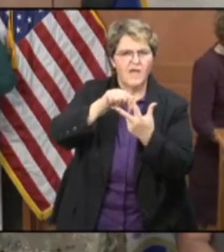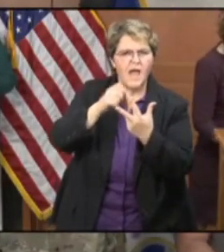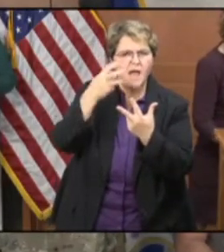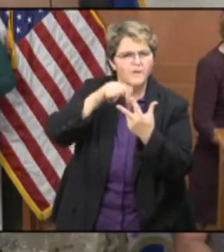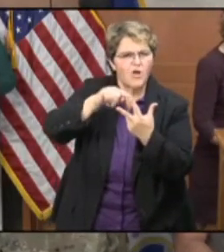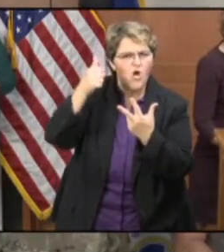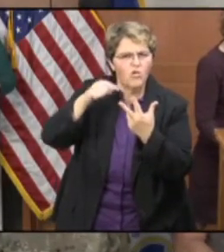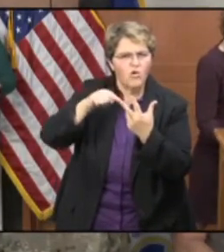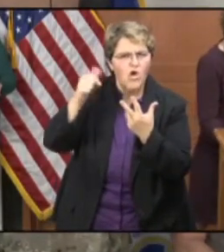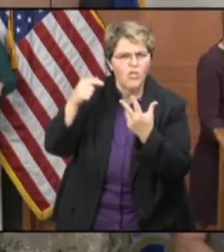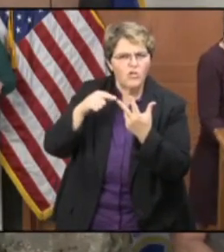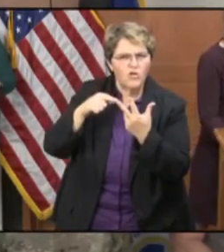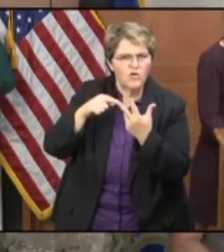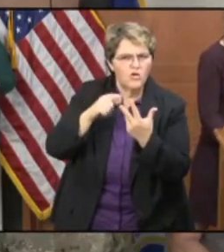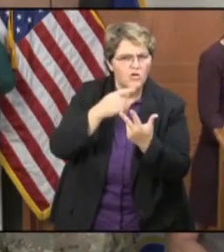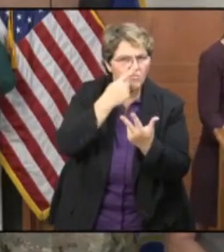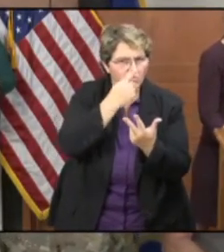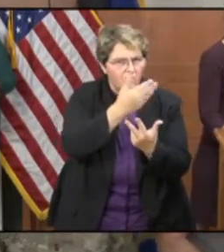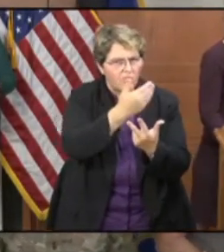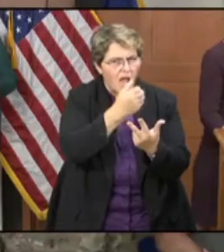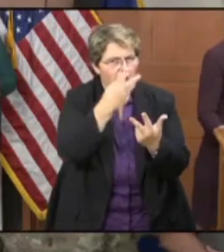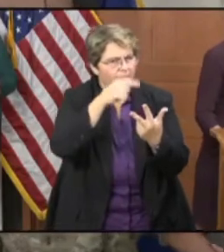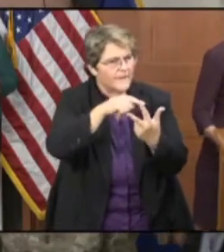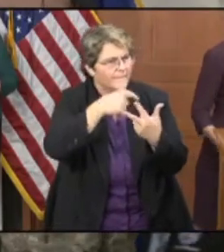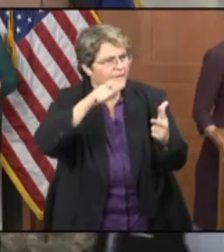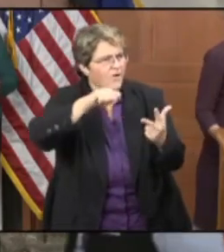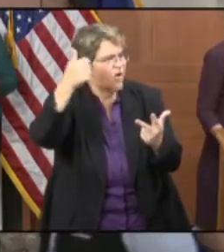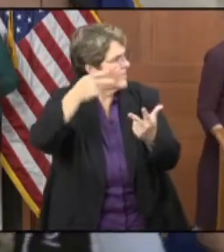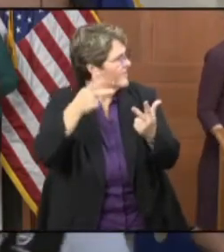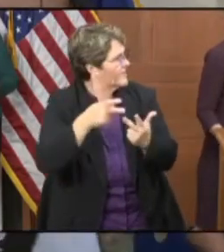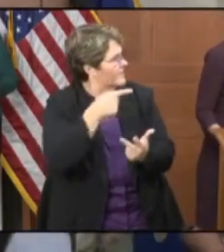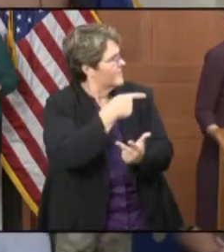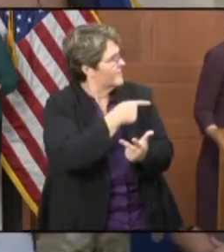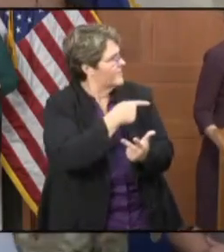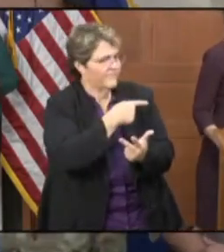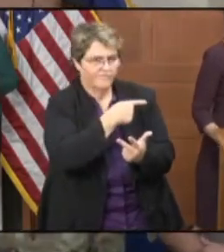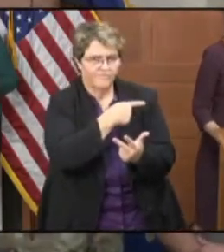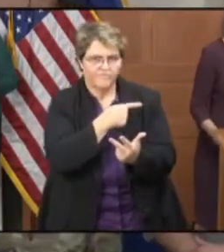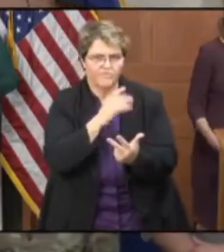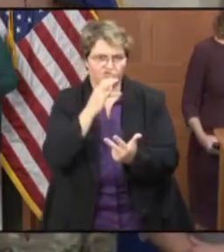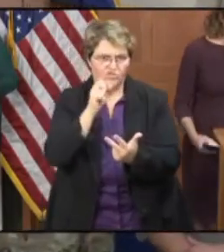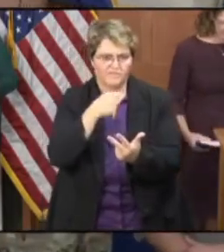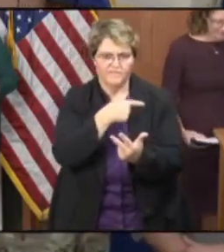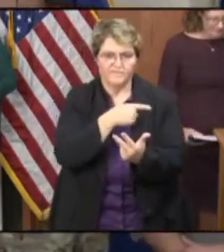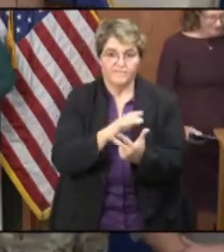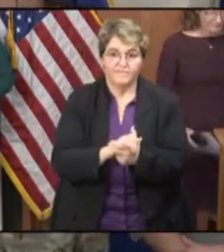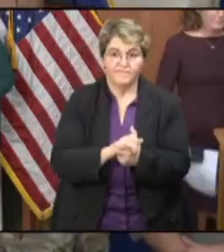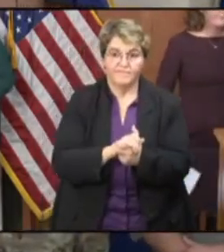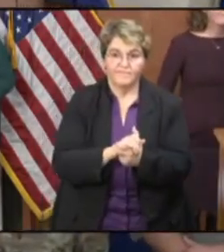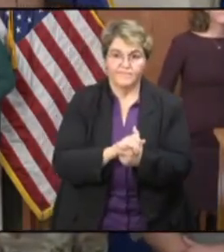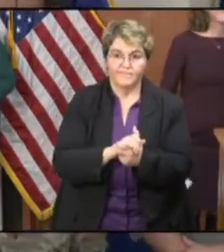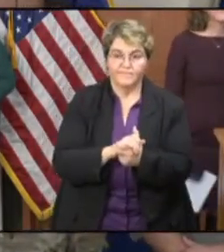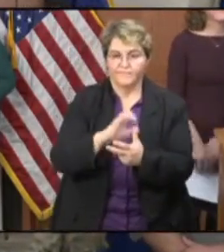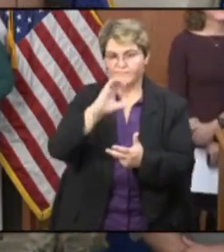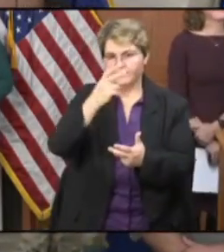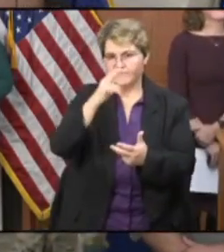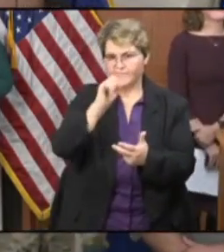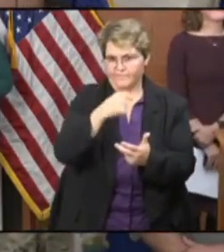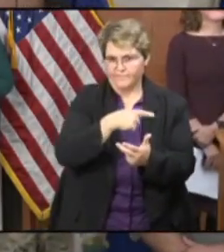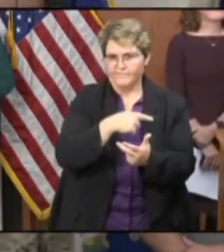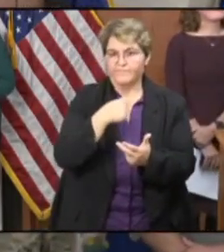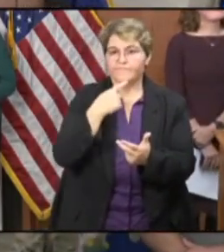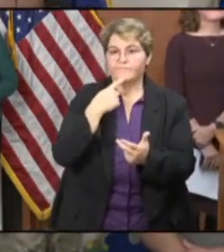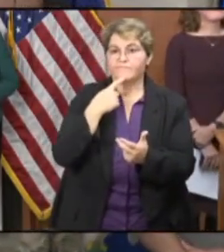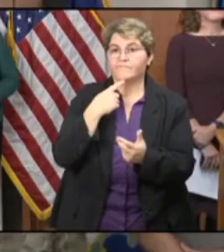Chris, would you want to speak to the Canaan, and you have to say your name and your title. Good afternoon, Chris